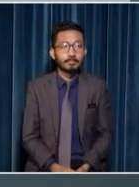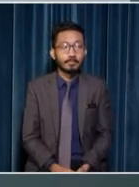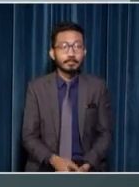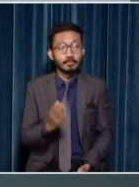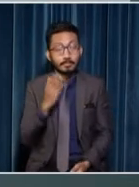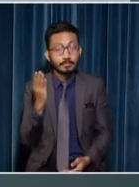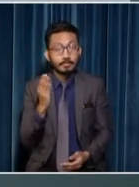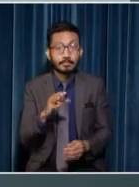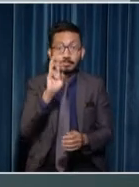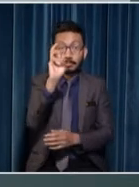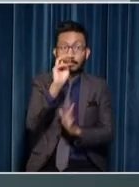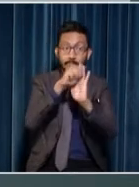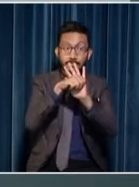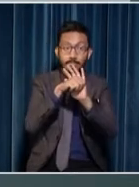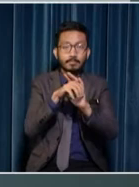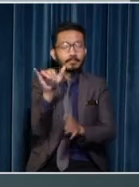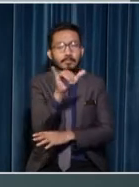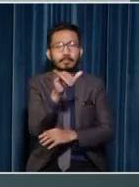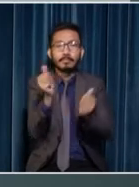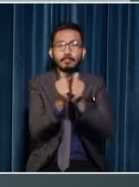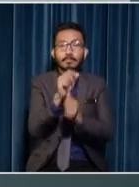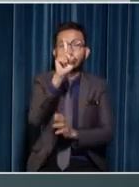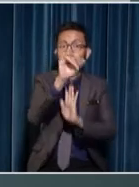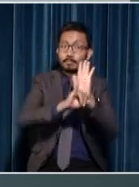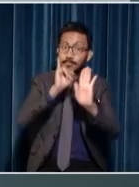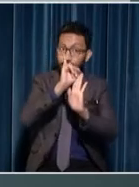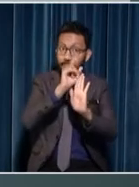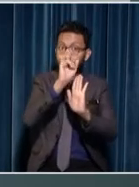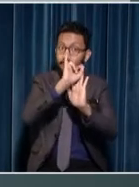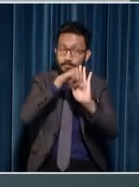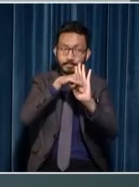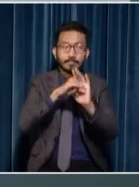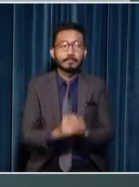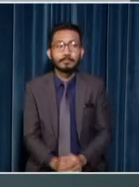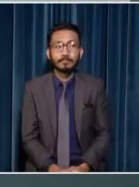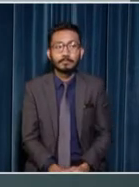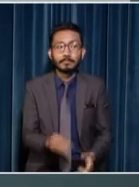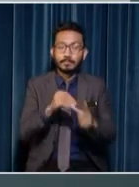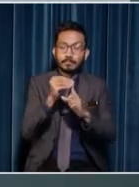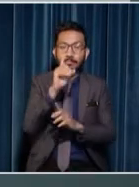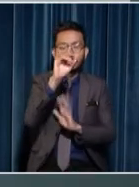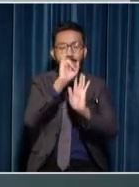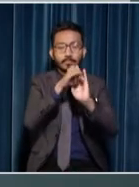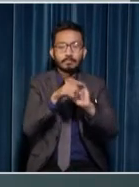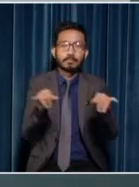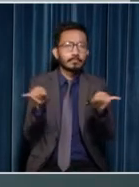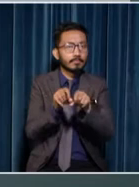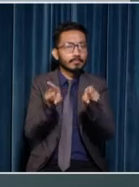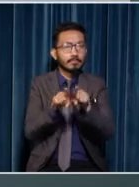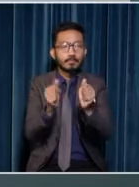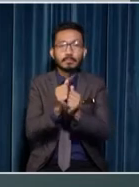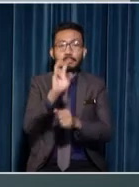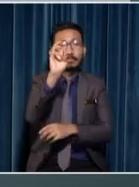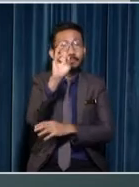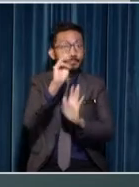Therefore, 60 minutes equals 1 hour, or 1 hour equals